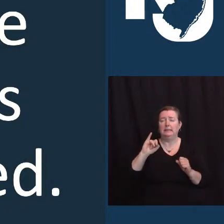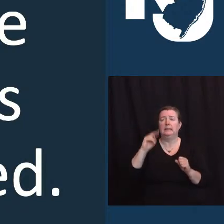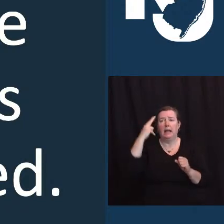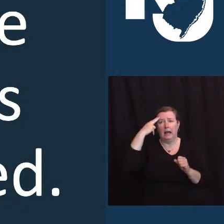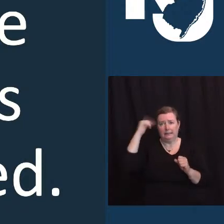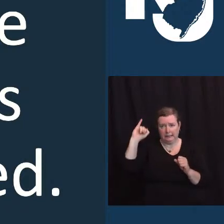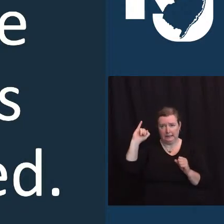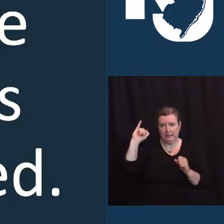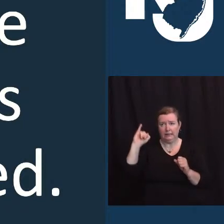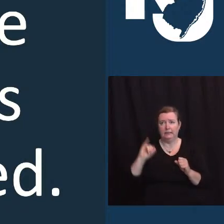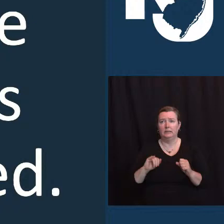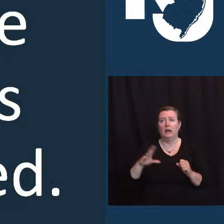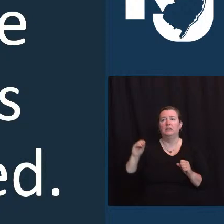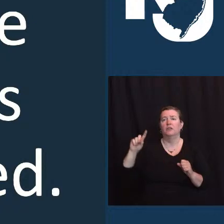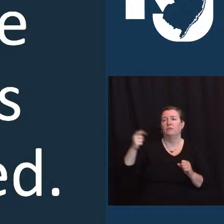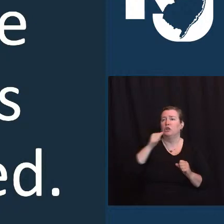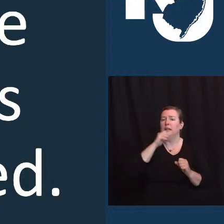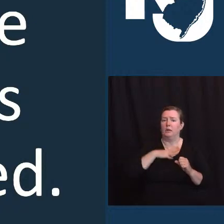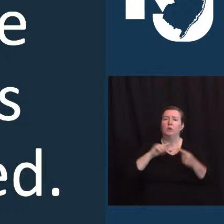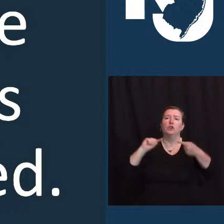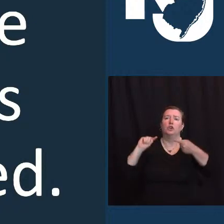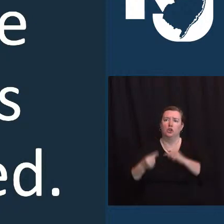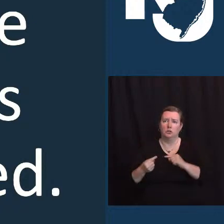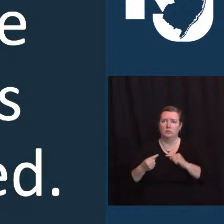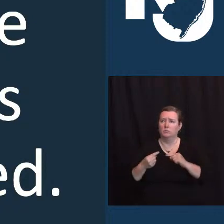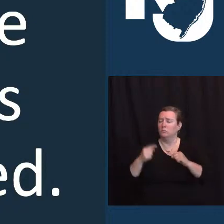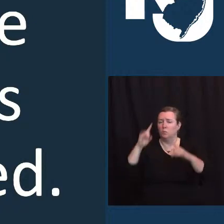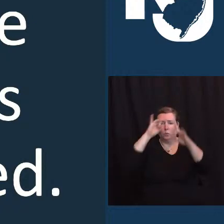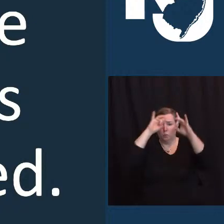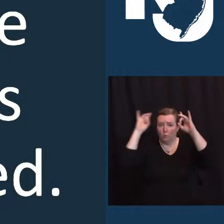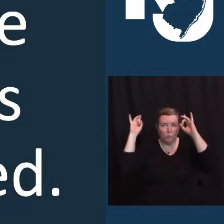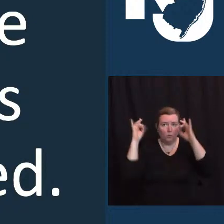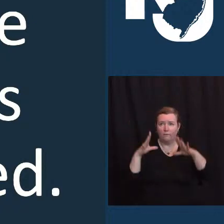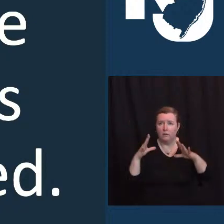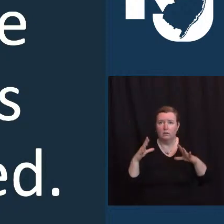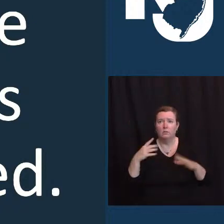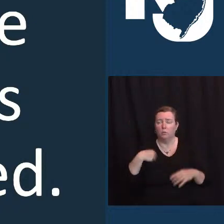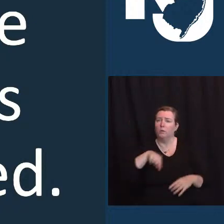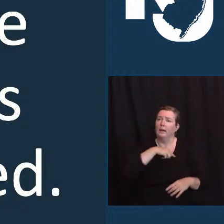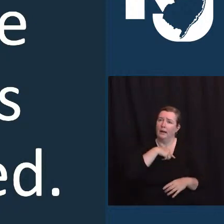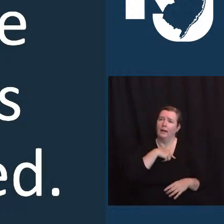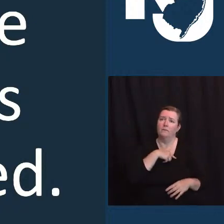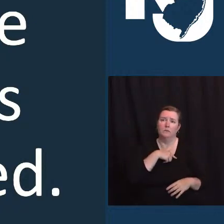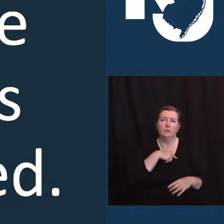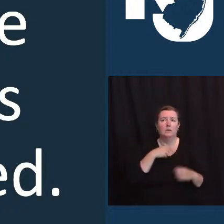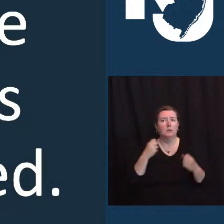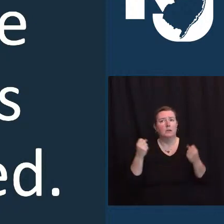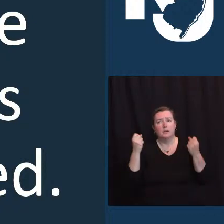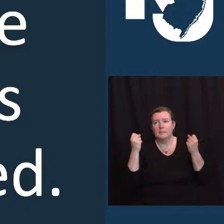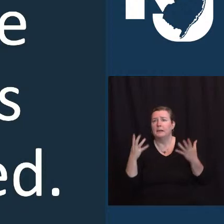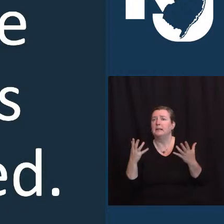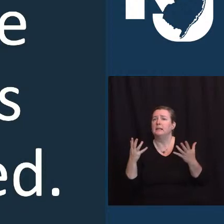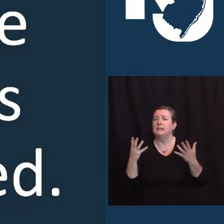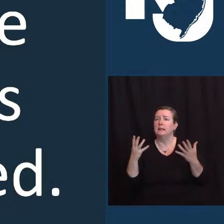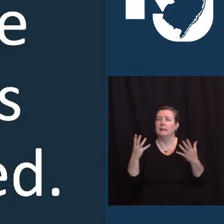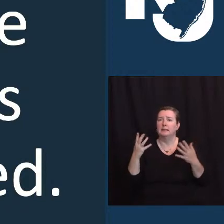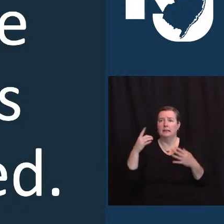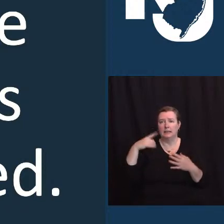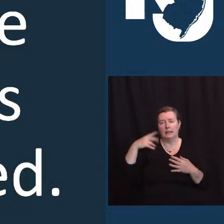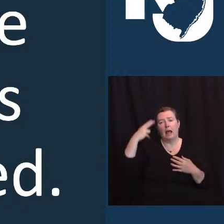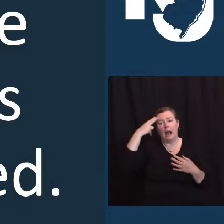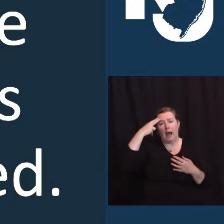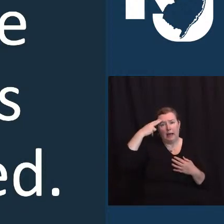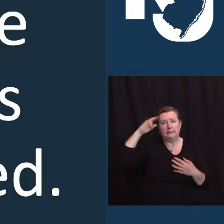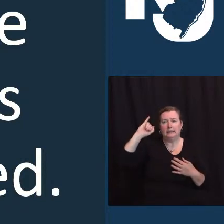Lady, an awful tragedy. We have a very significant Haitian and Haitian American population in New Jersey, and